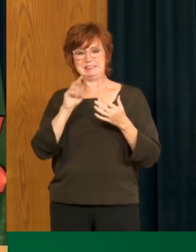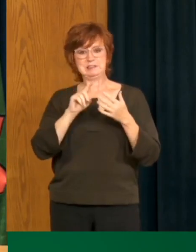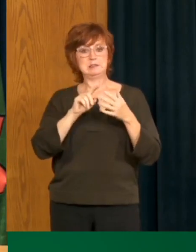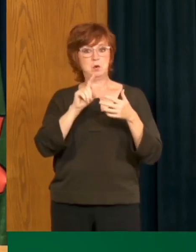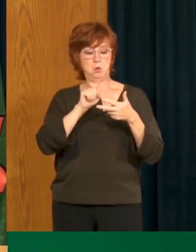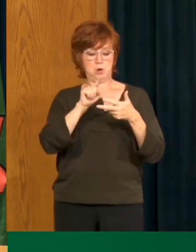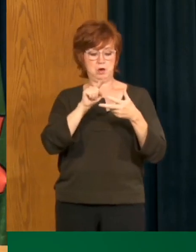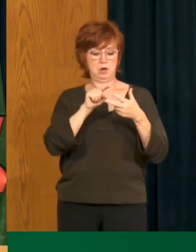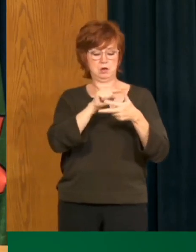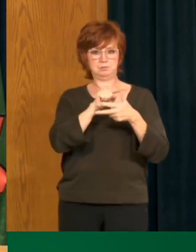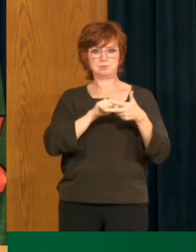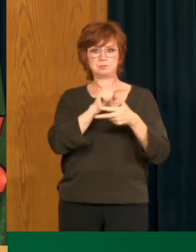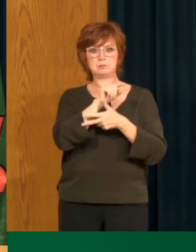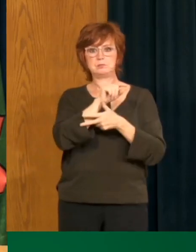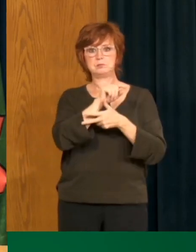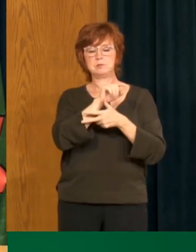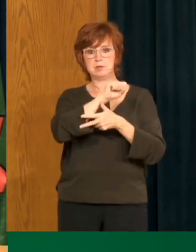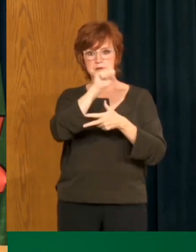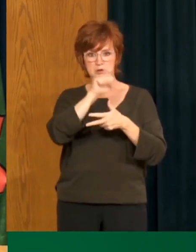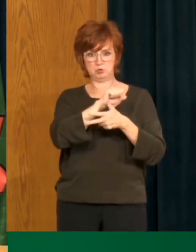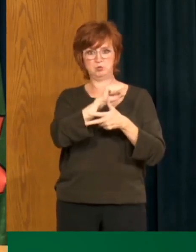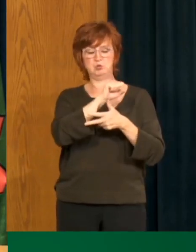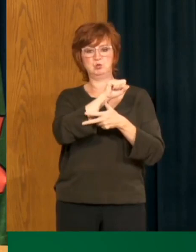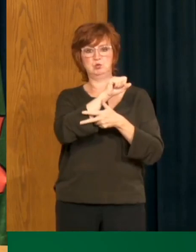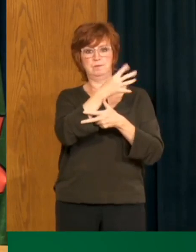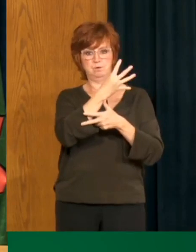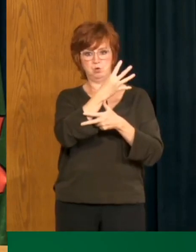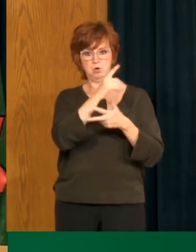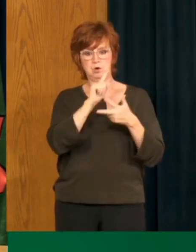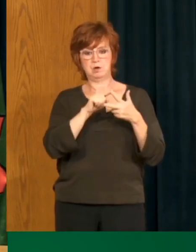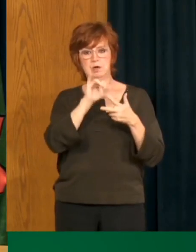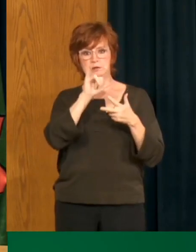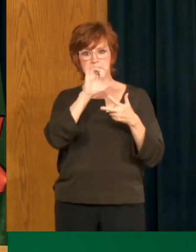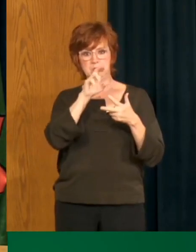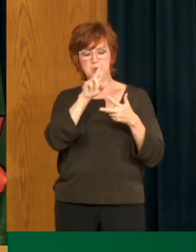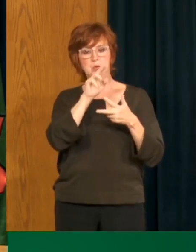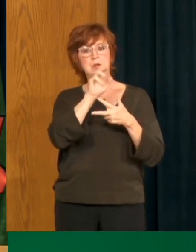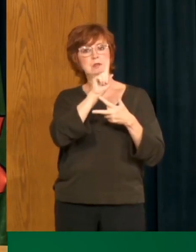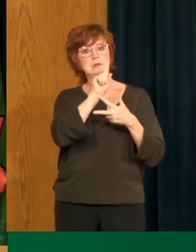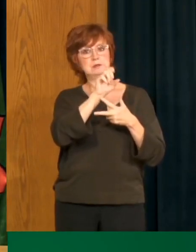Saskatoon, 2 are in intensive care, 1 in Saskatoon, 1 in the south.